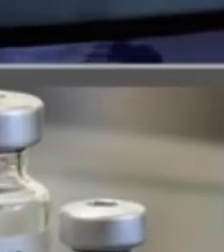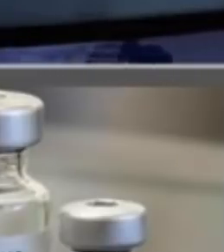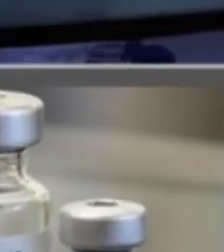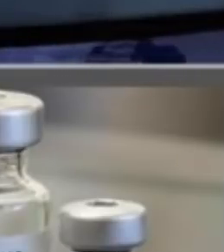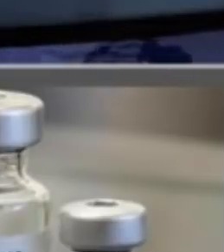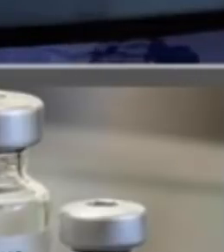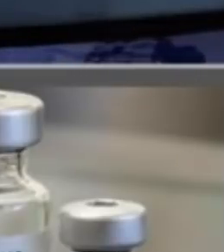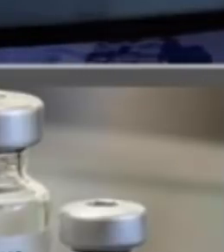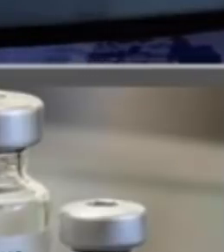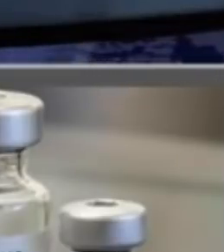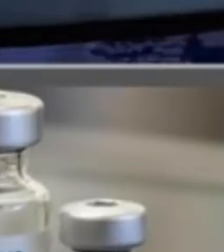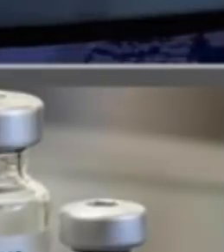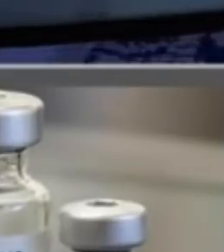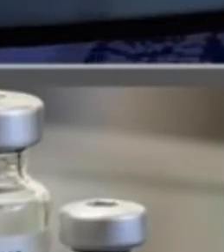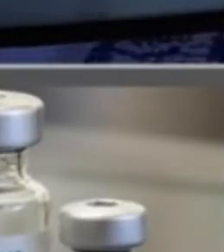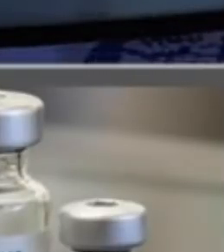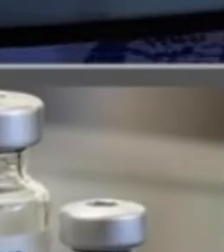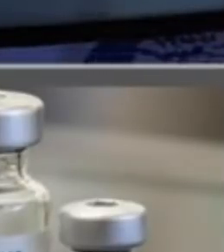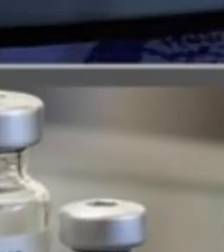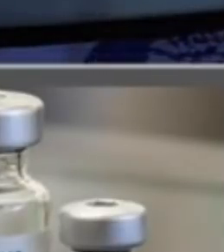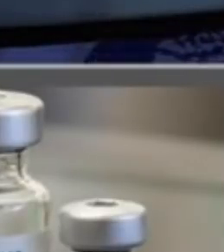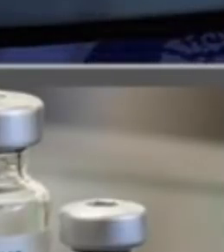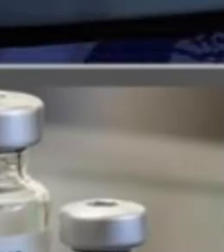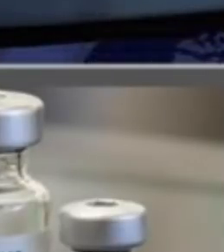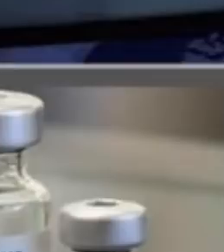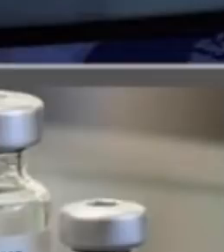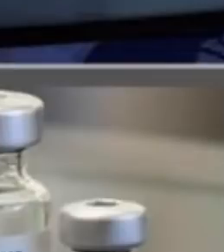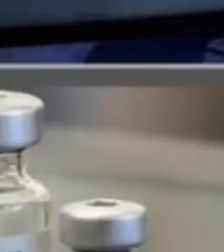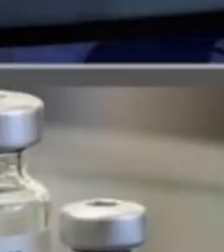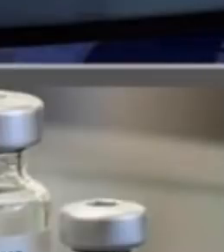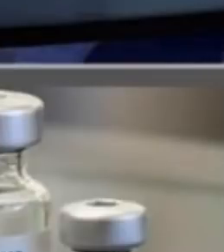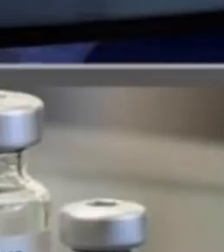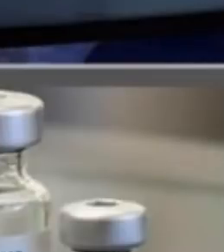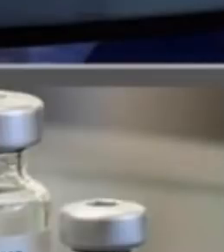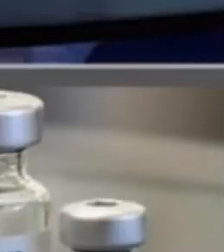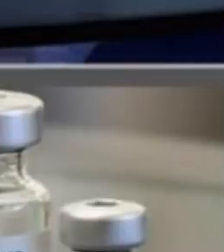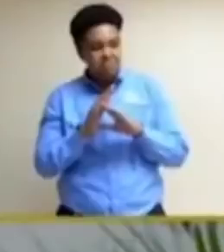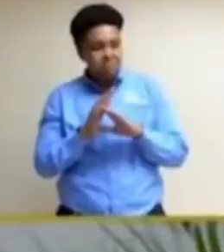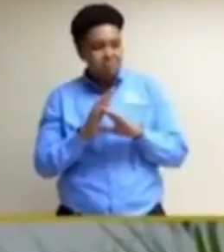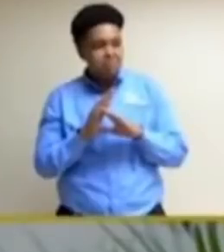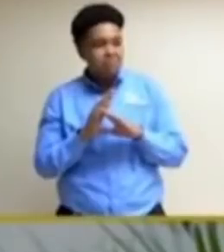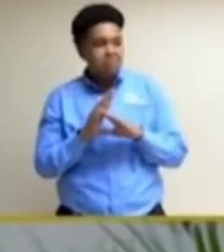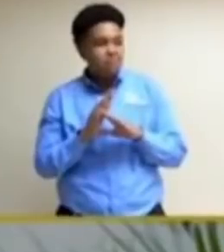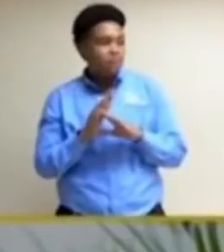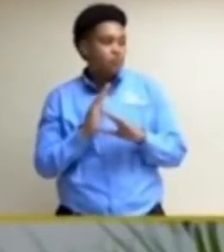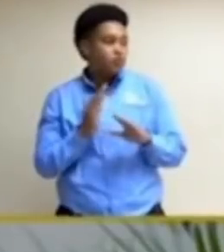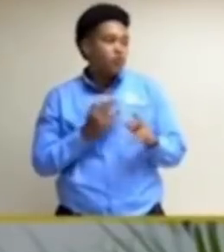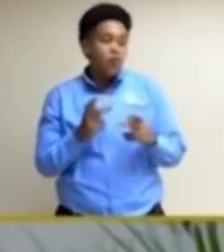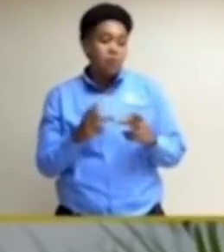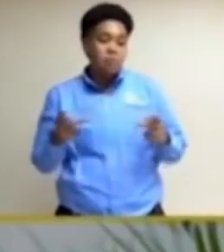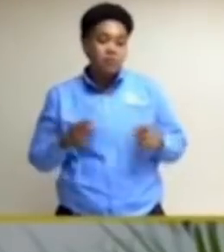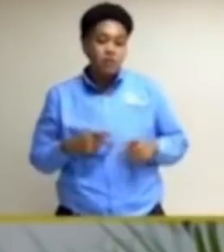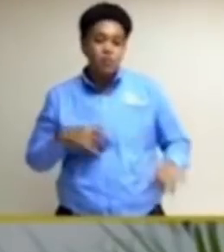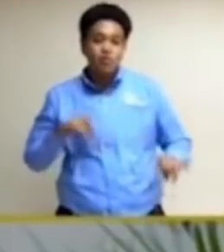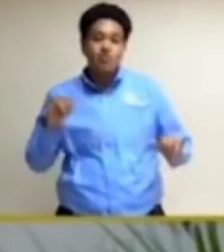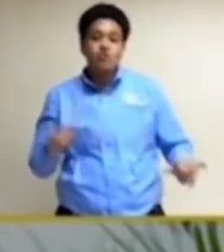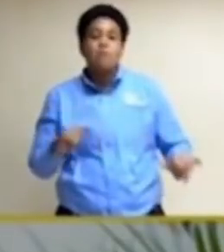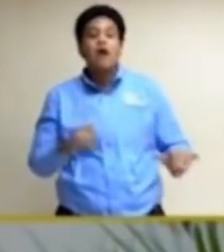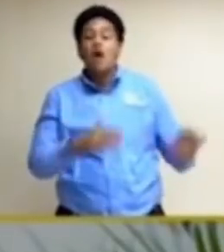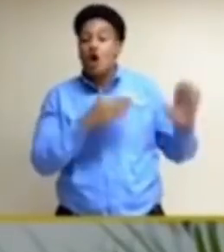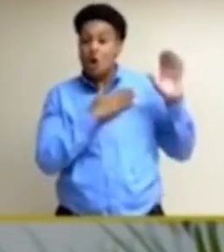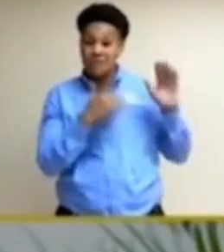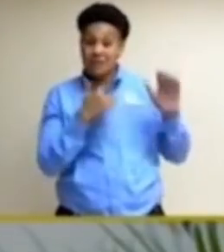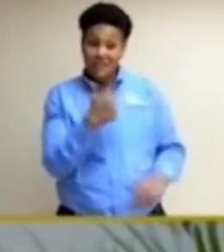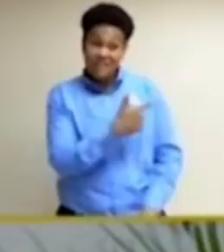and which has received the Caribbean regulatory system approval. We remain committed to the